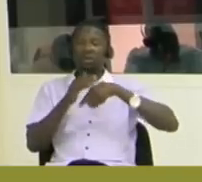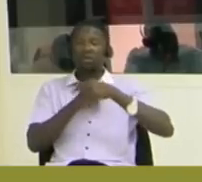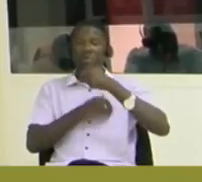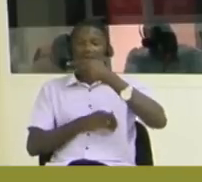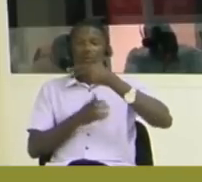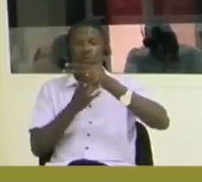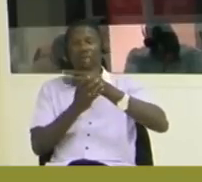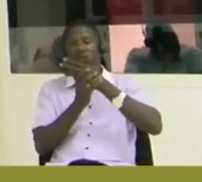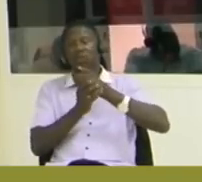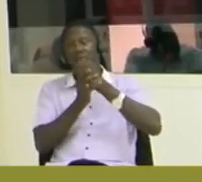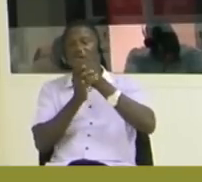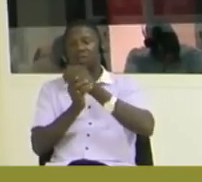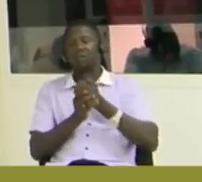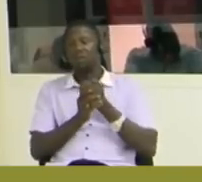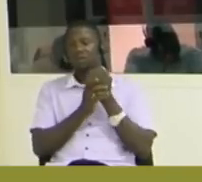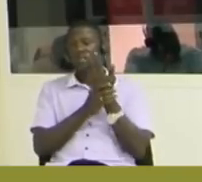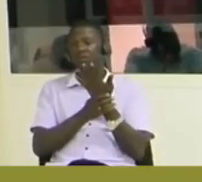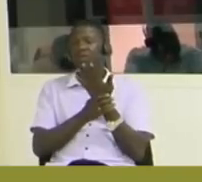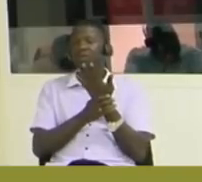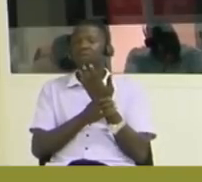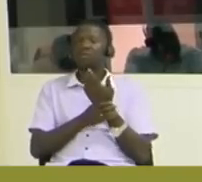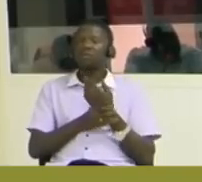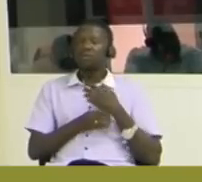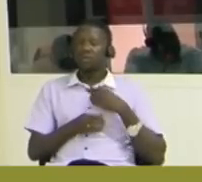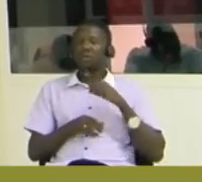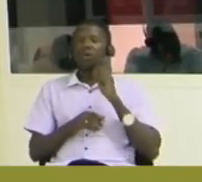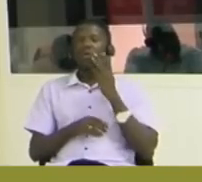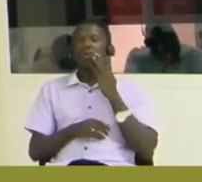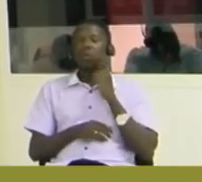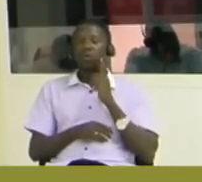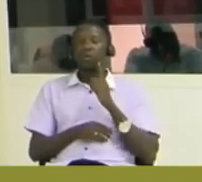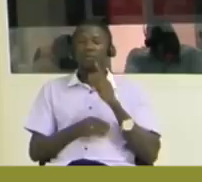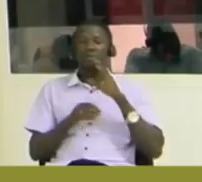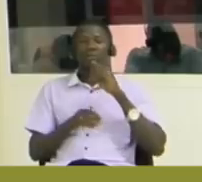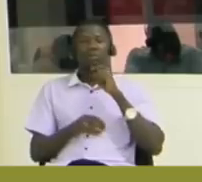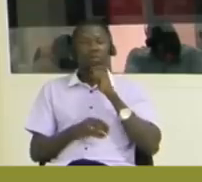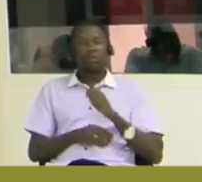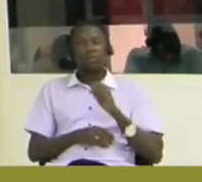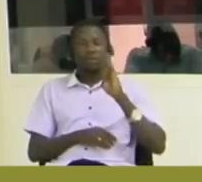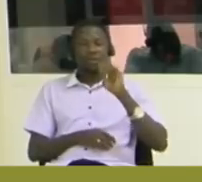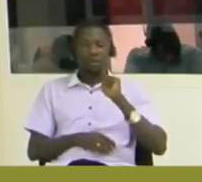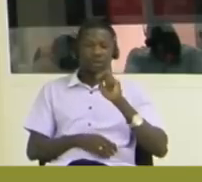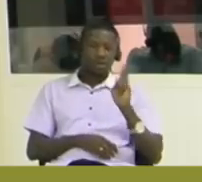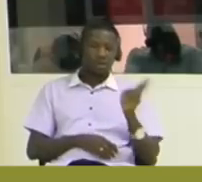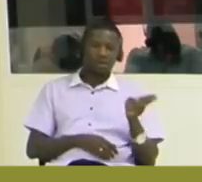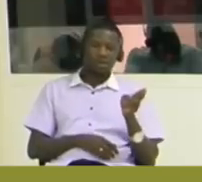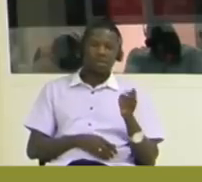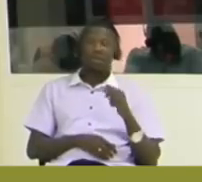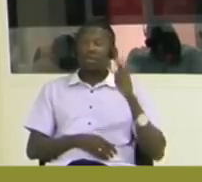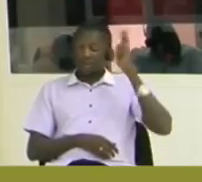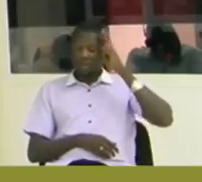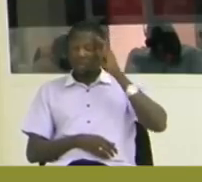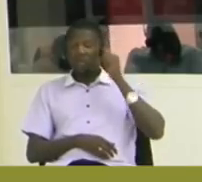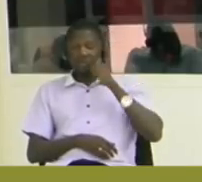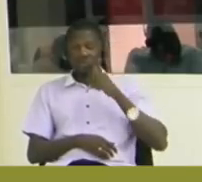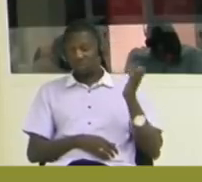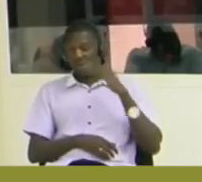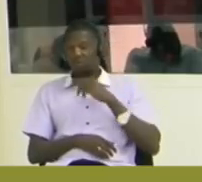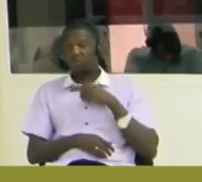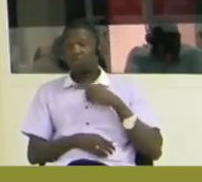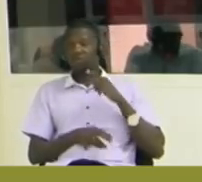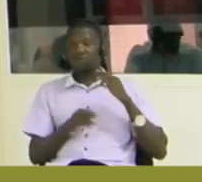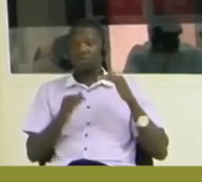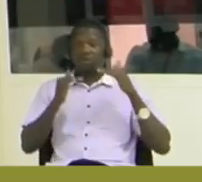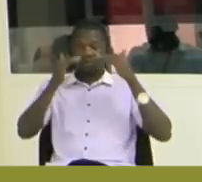1995. And according to Mr. Ba, the rebels used to come in with a gele-gele or whatever vehicle,